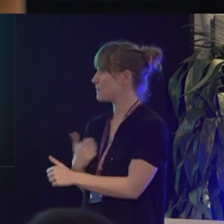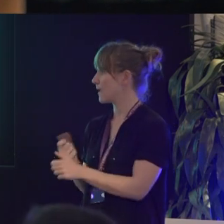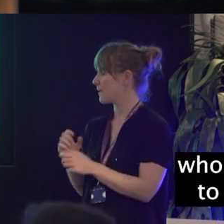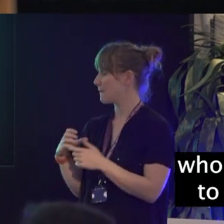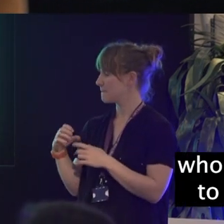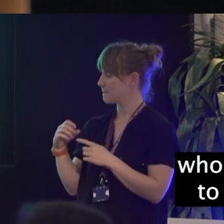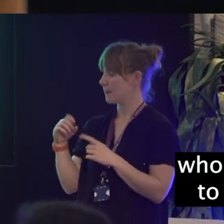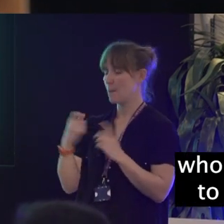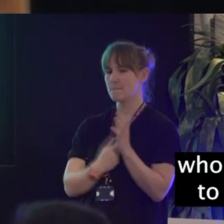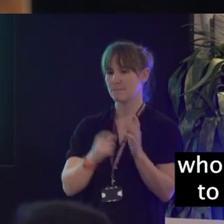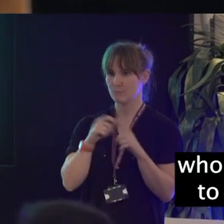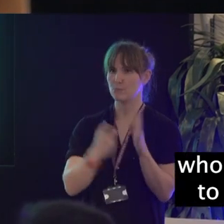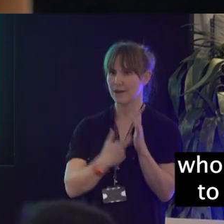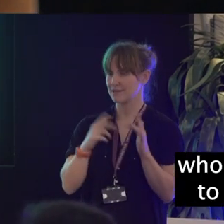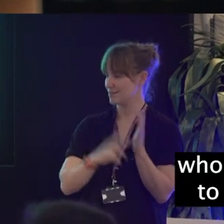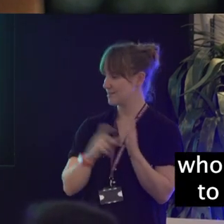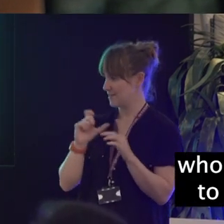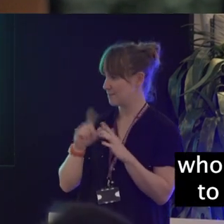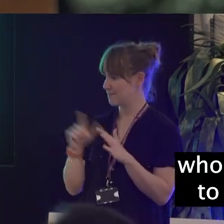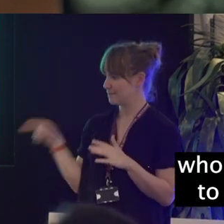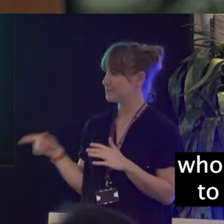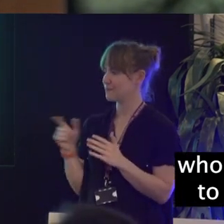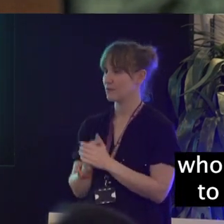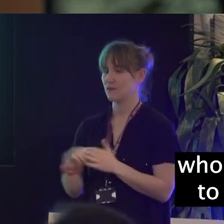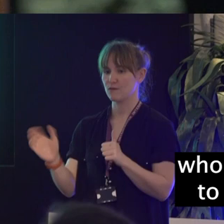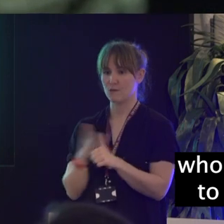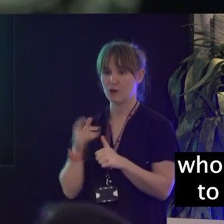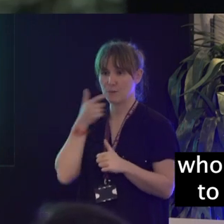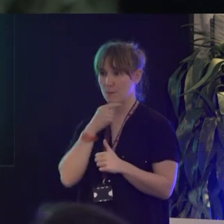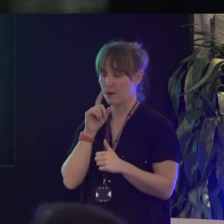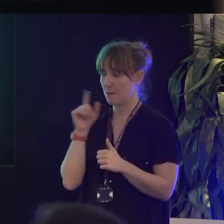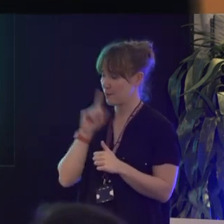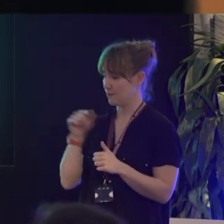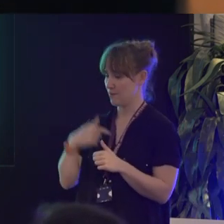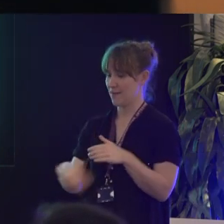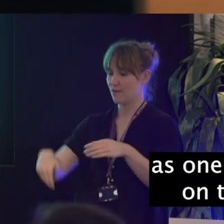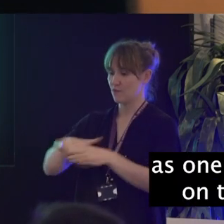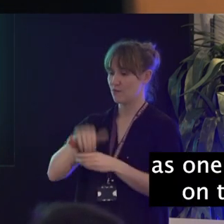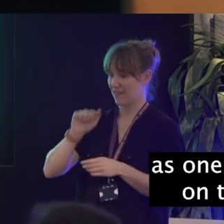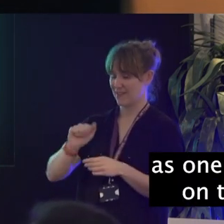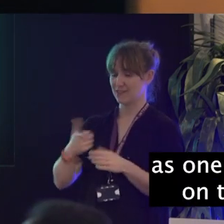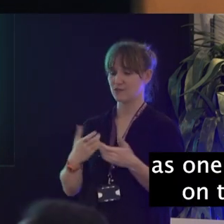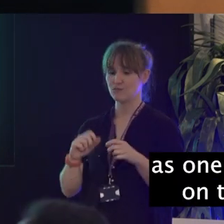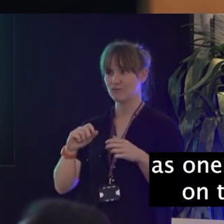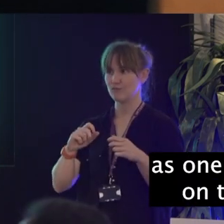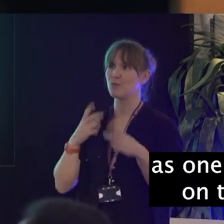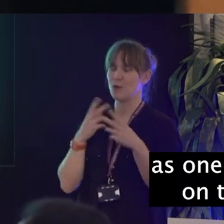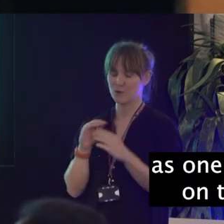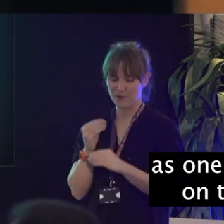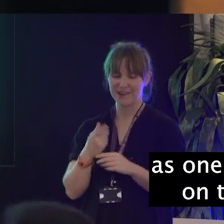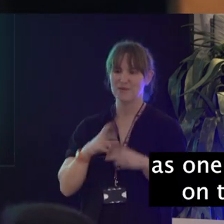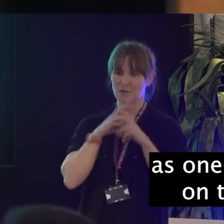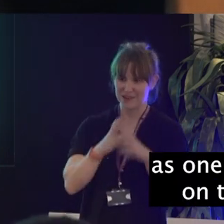Taylor, who was one of the very first people to get involved with Bristol and Bath Creative R&D, actually, as one of our digital